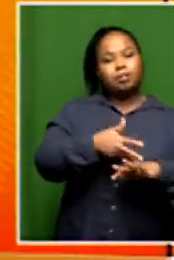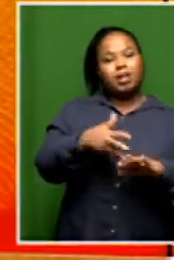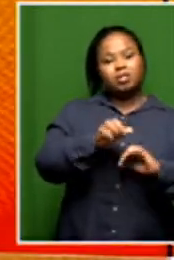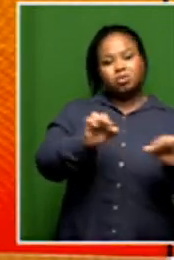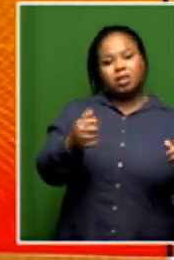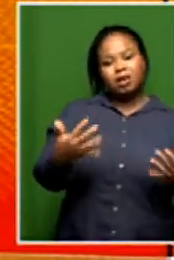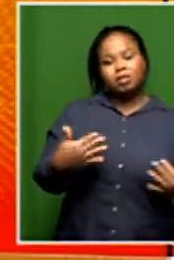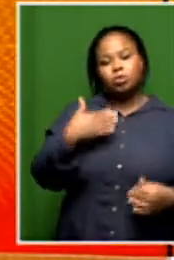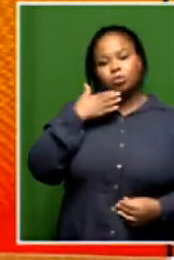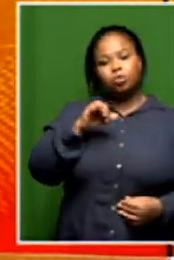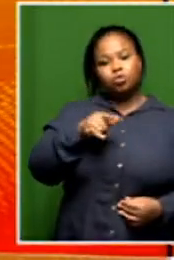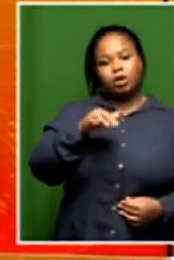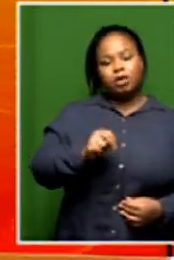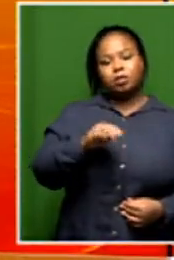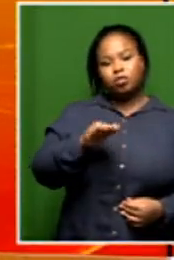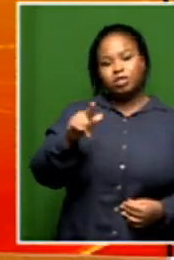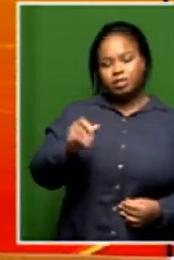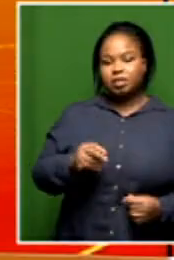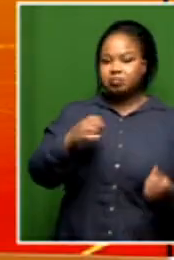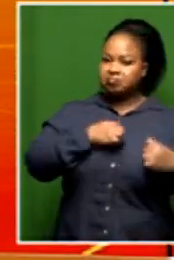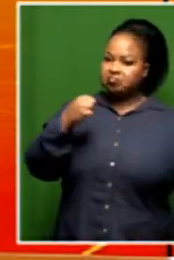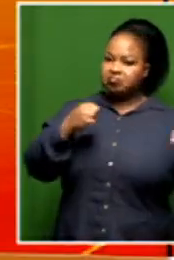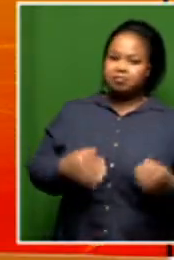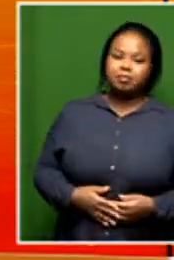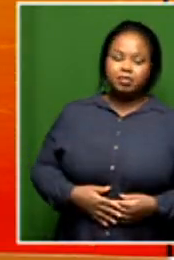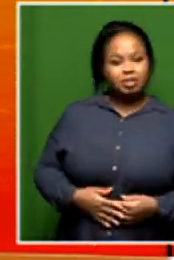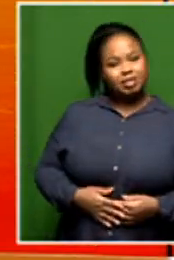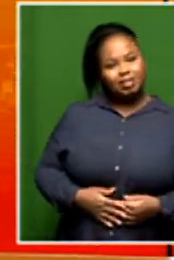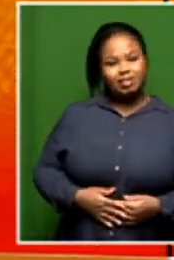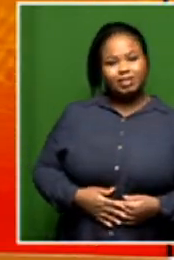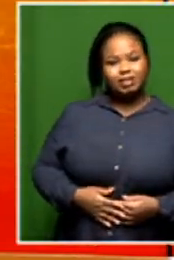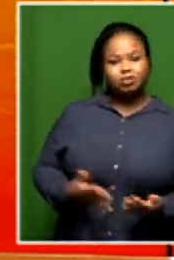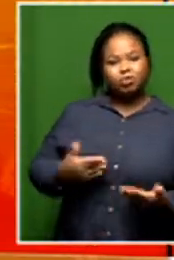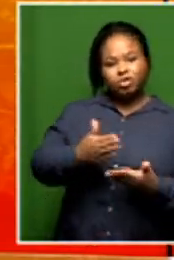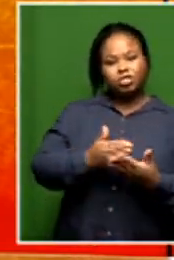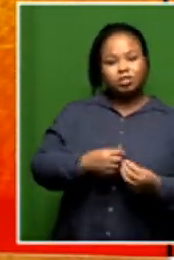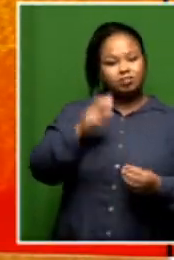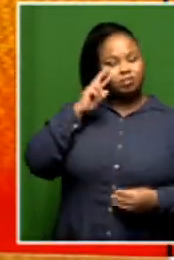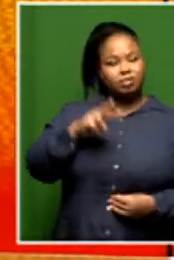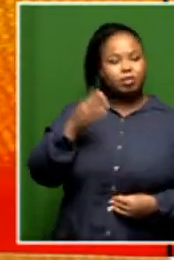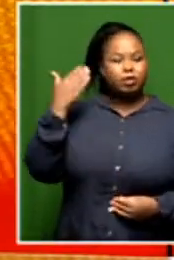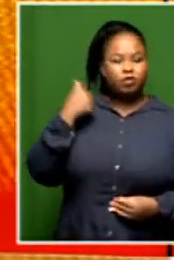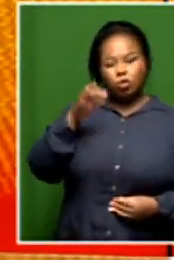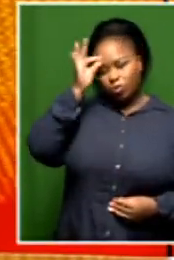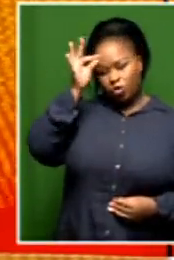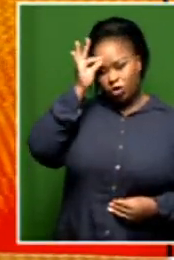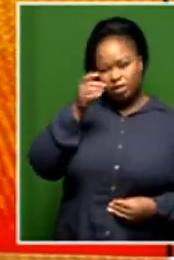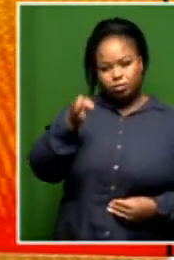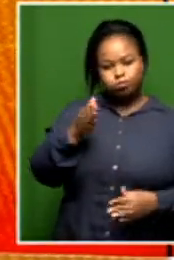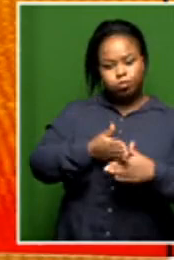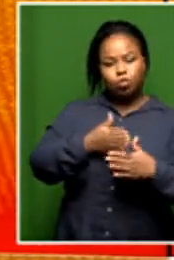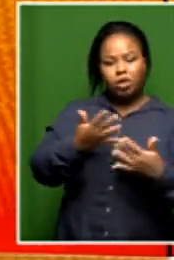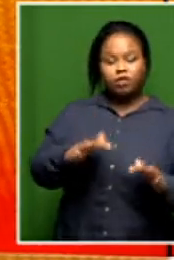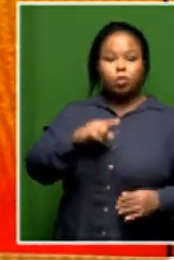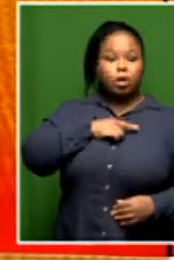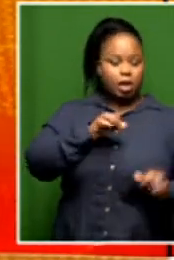Blood on Their Hands, General Johan Booysen, reveals his truth. He's sharing his perspective with us as a former ranking person in the police, and